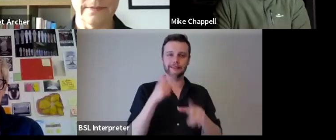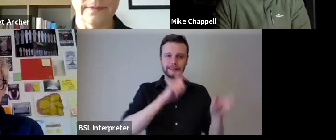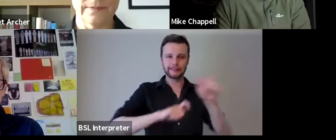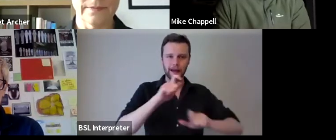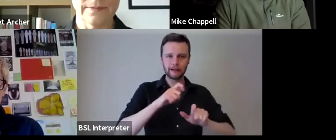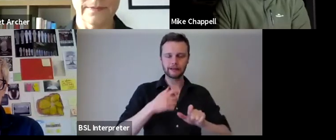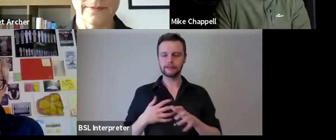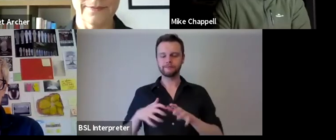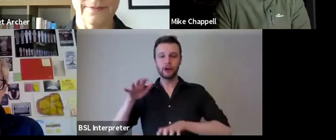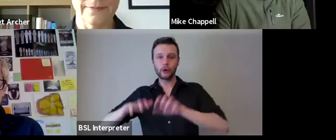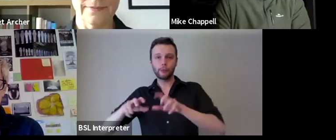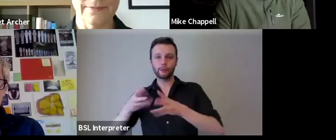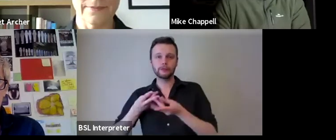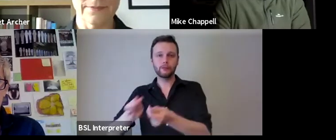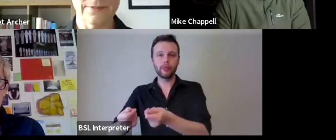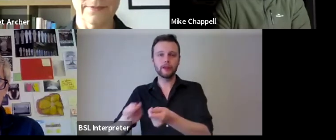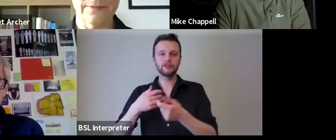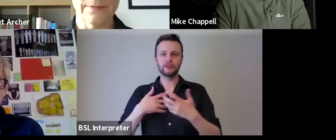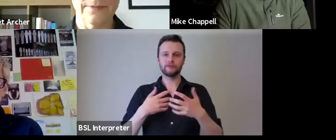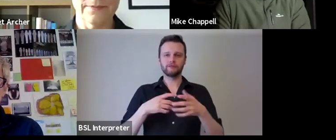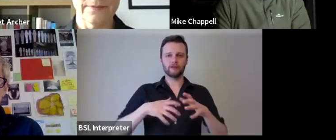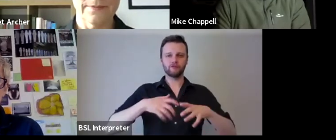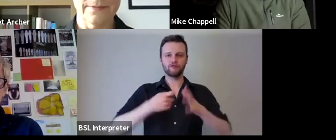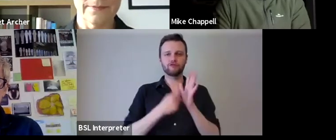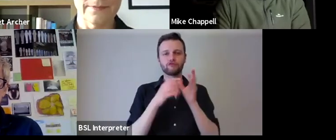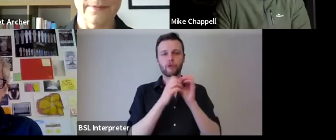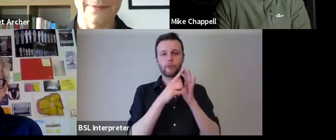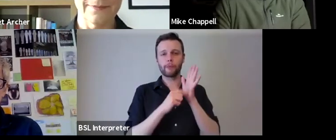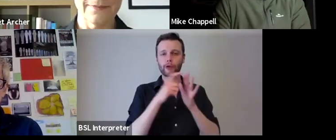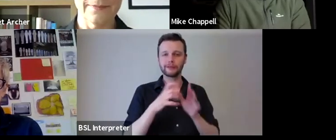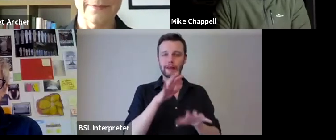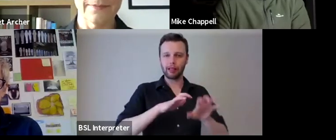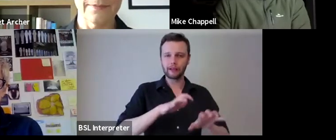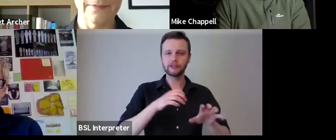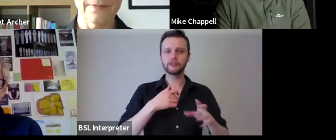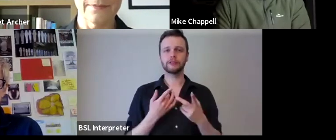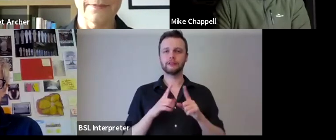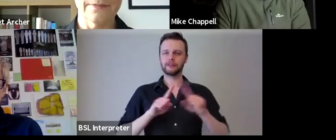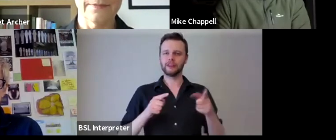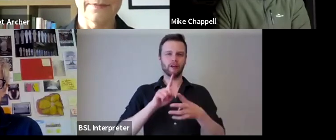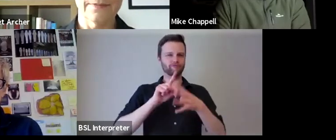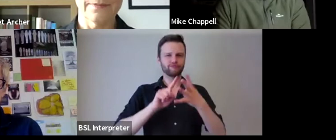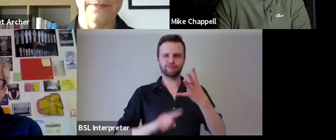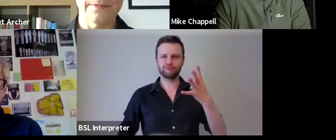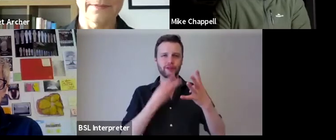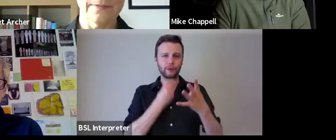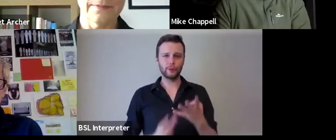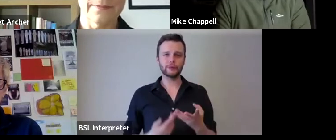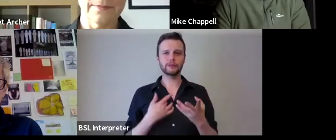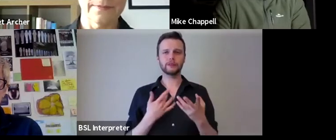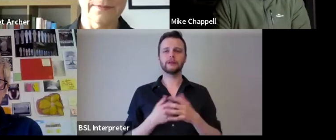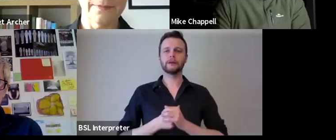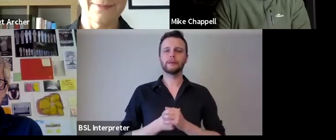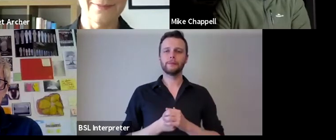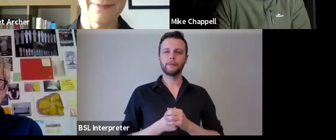simulation, robotic fabrications. I usually create like data visualization, cinematic installations, and documentary